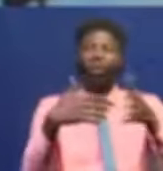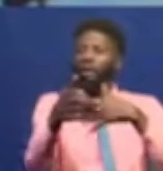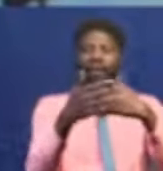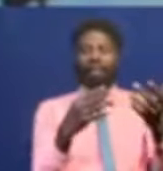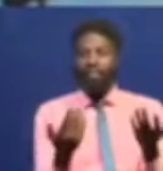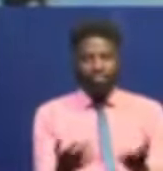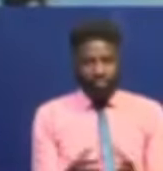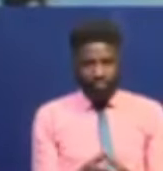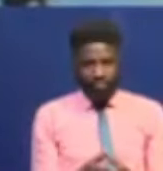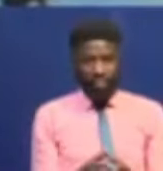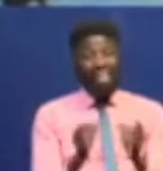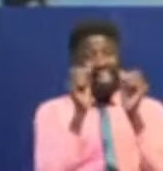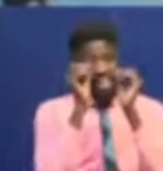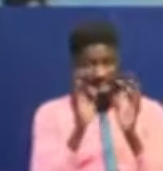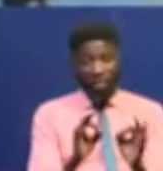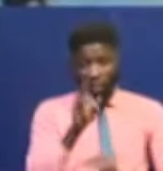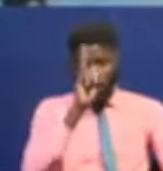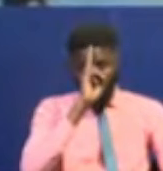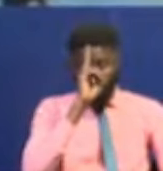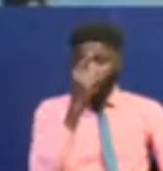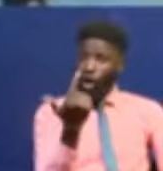law, the police will be held to account.